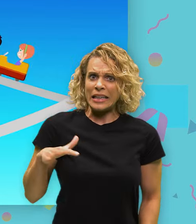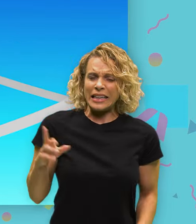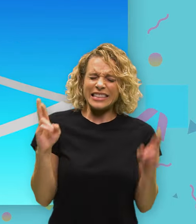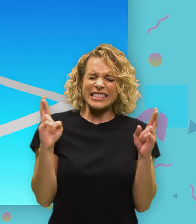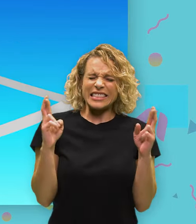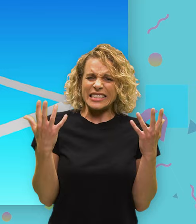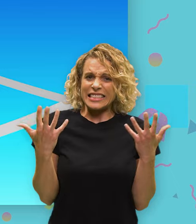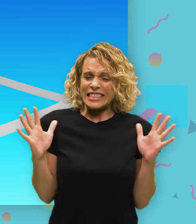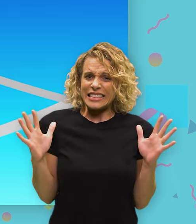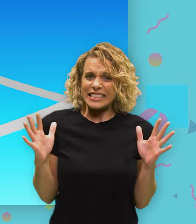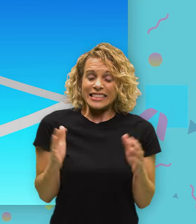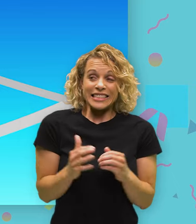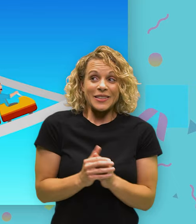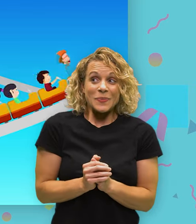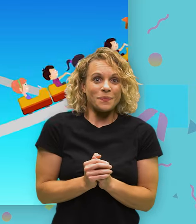loop-de-loop. I kinda hope it'll end.